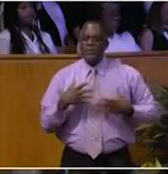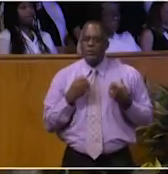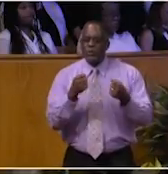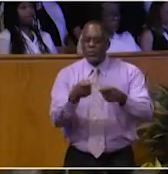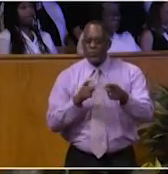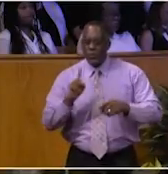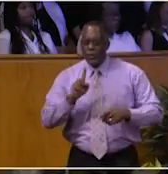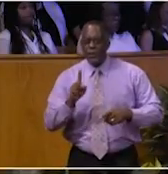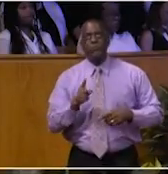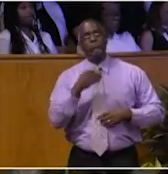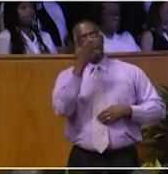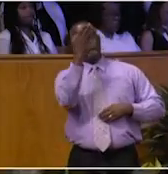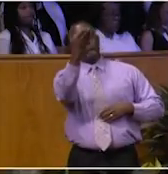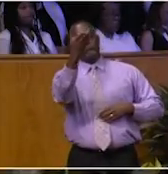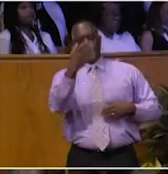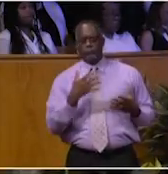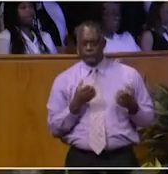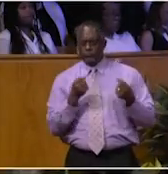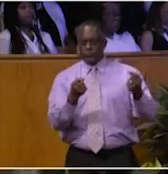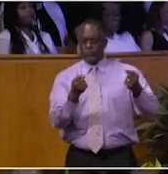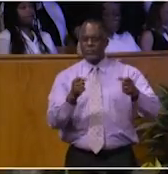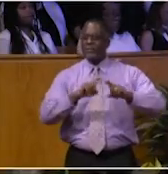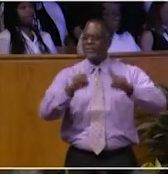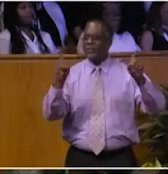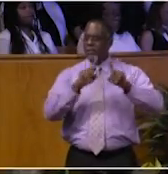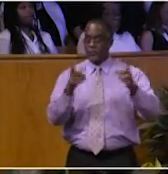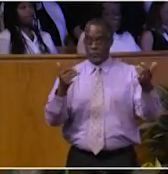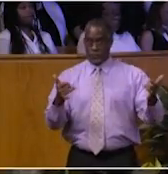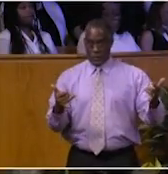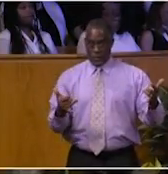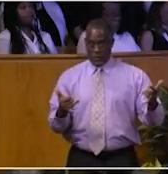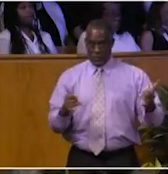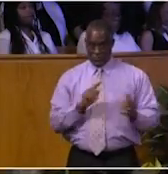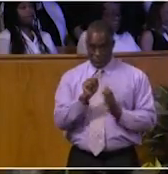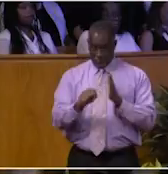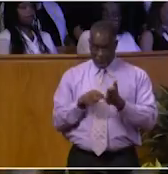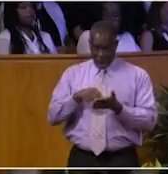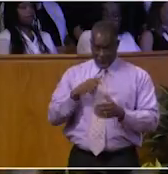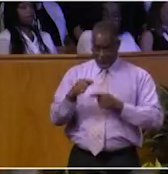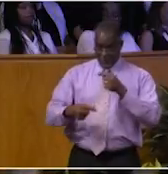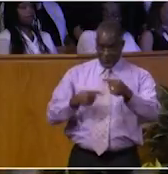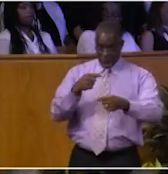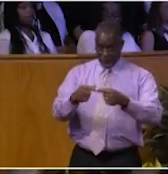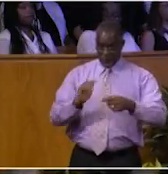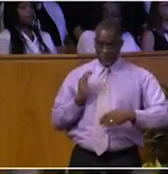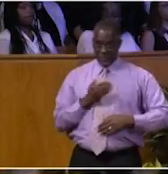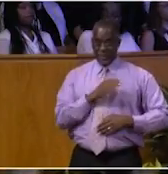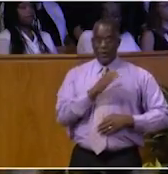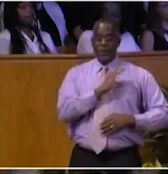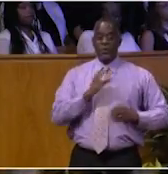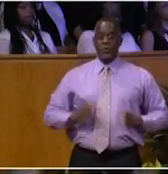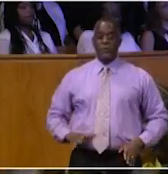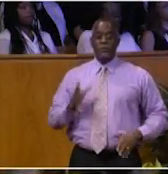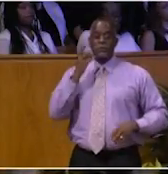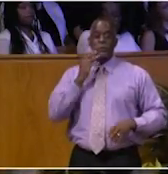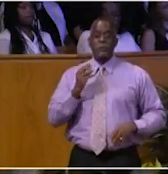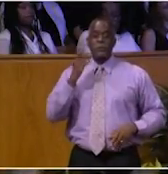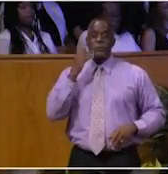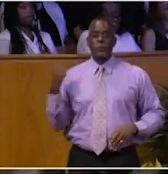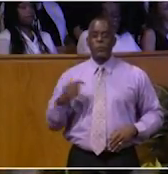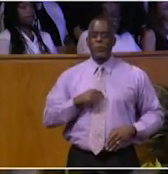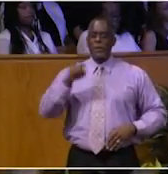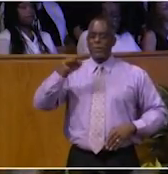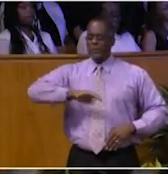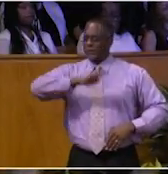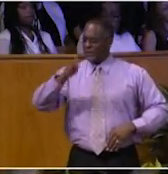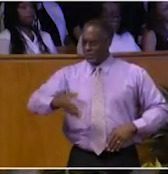and courage, but it's different this time. On this Christian journey, we must never